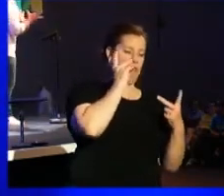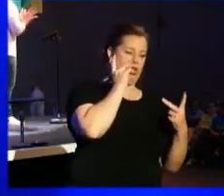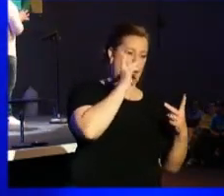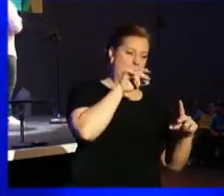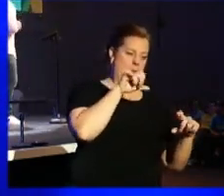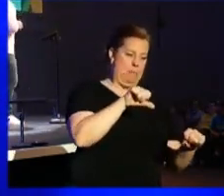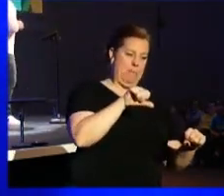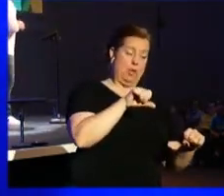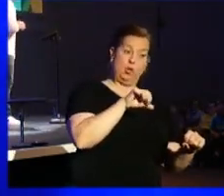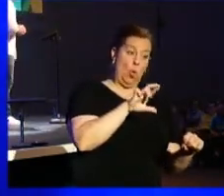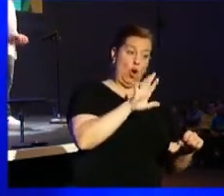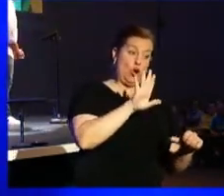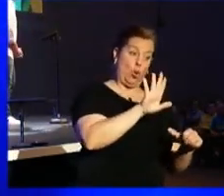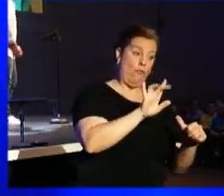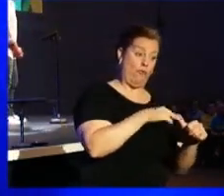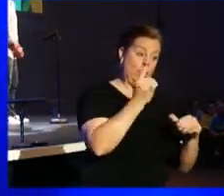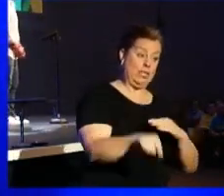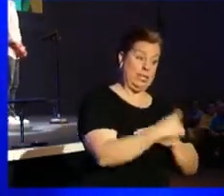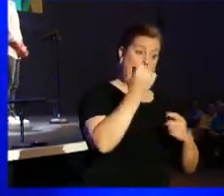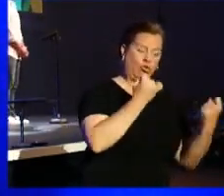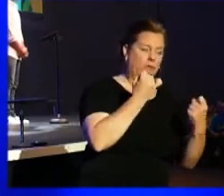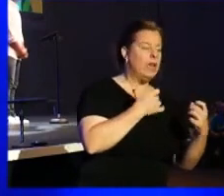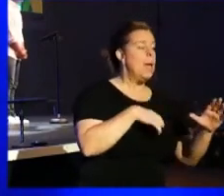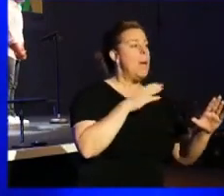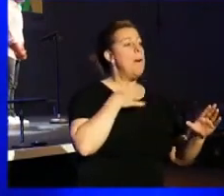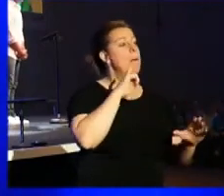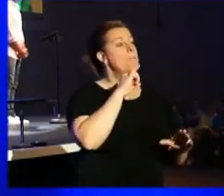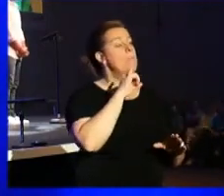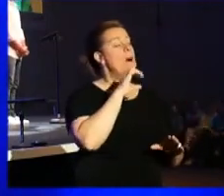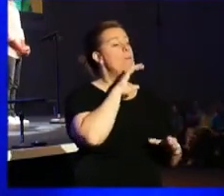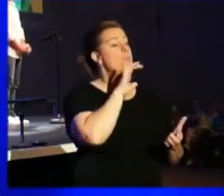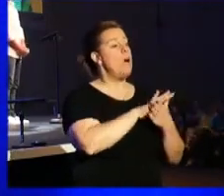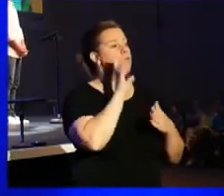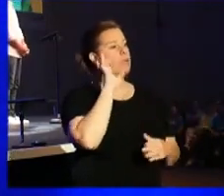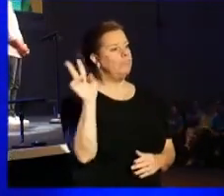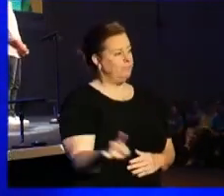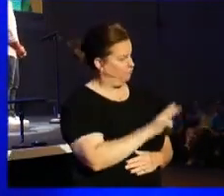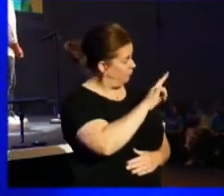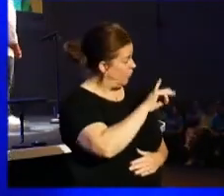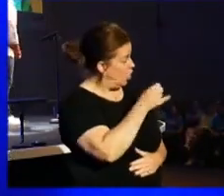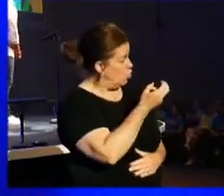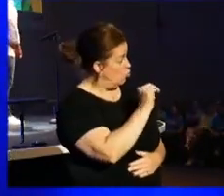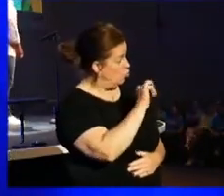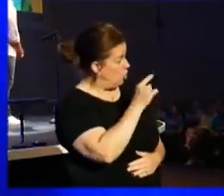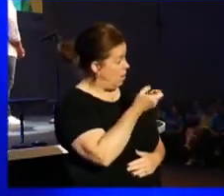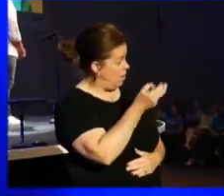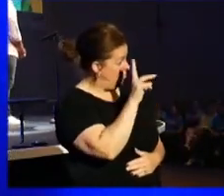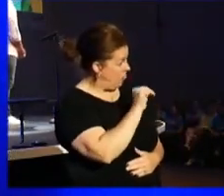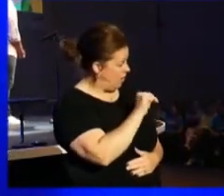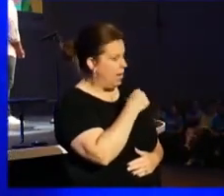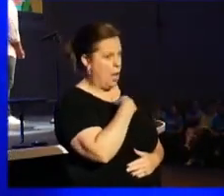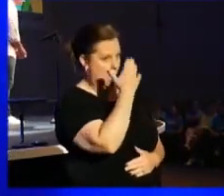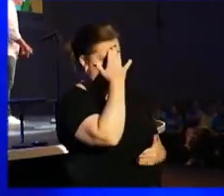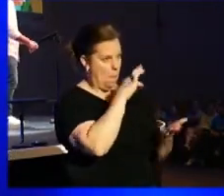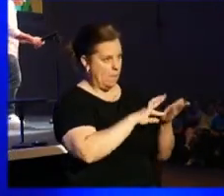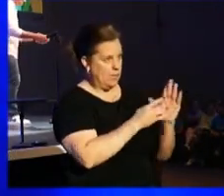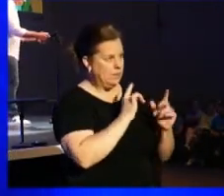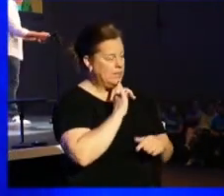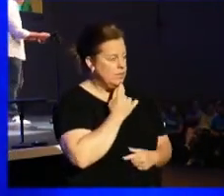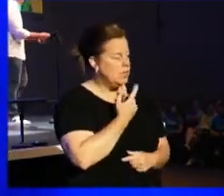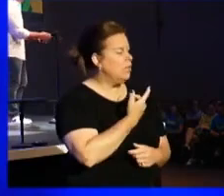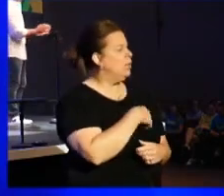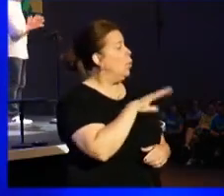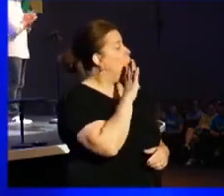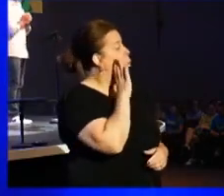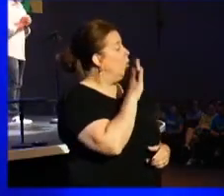ever. And my wife would look at me and say, Jonathan, which is how I know she's serious. She'd say, be nice. I'd